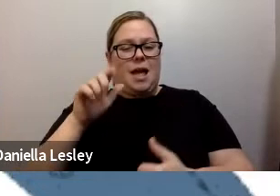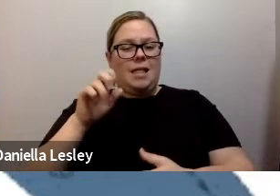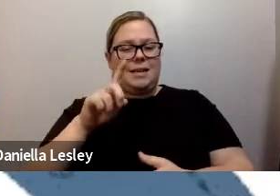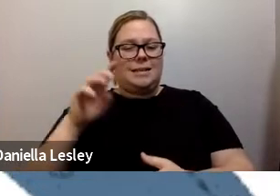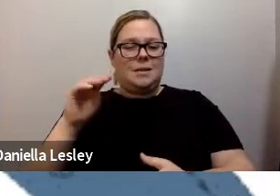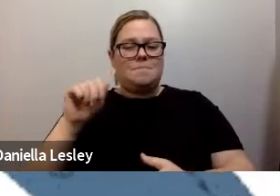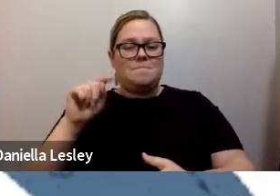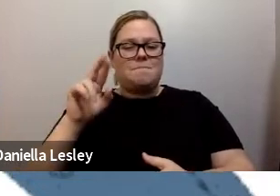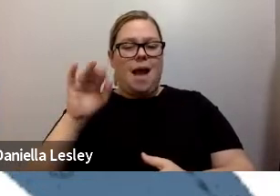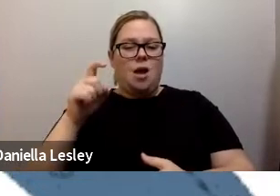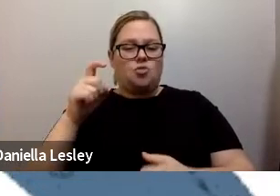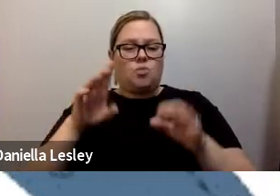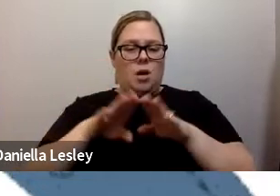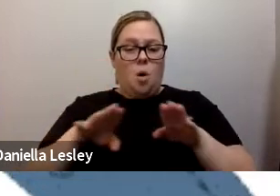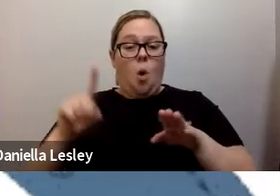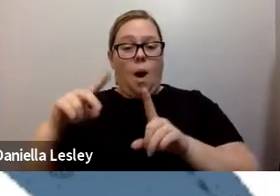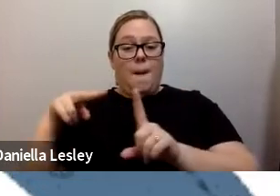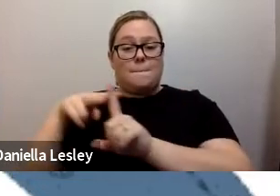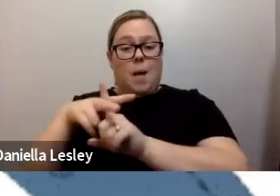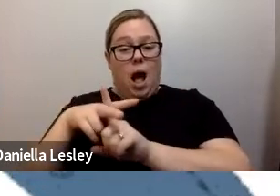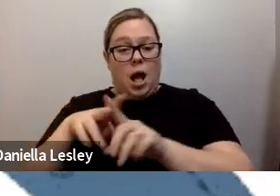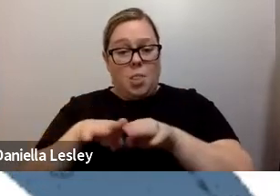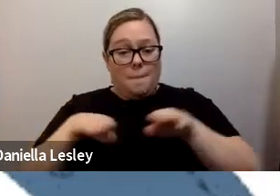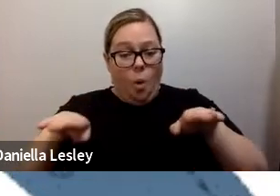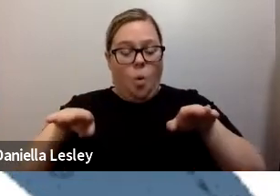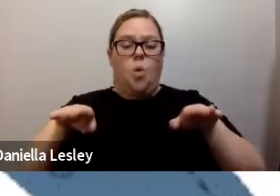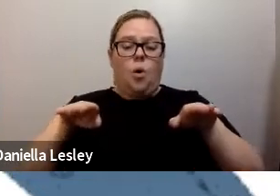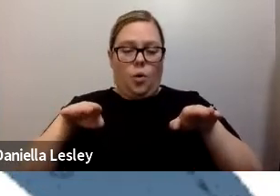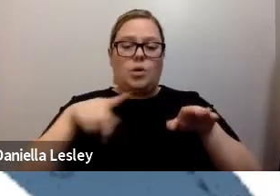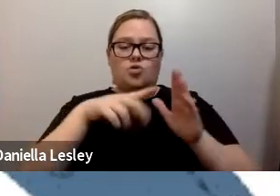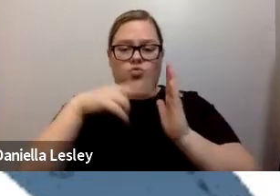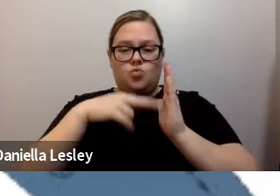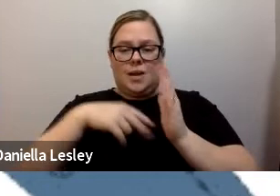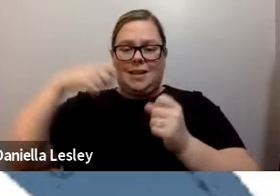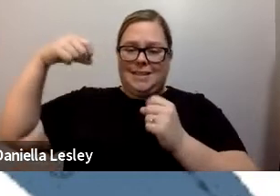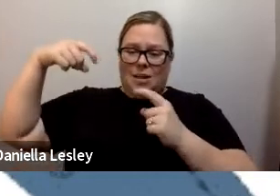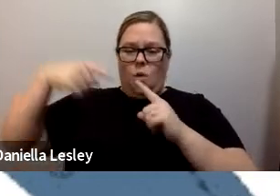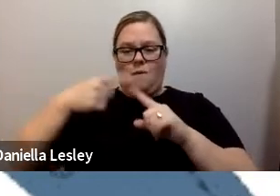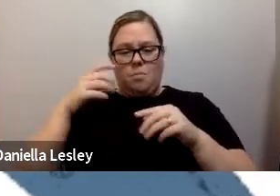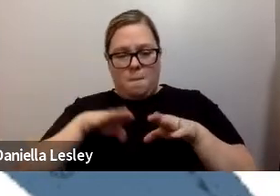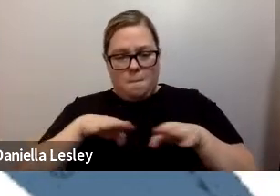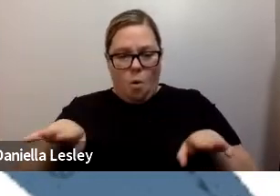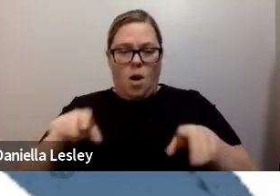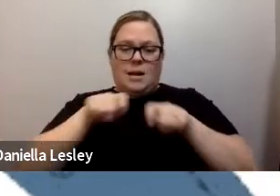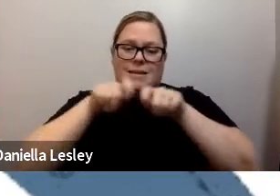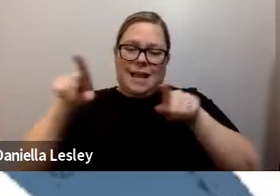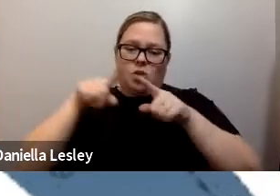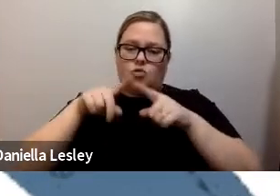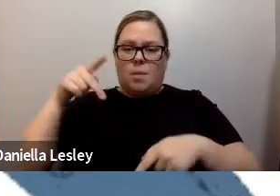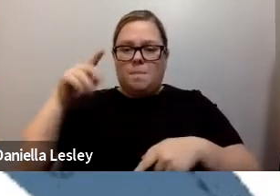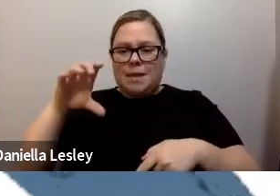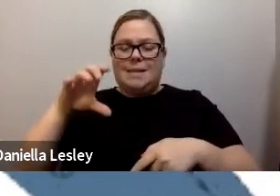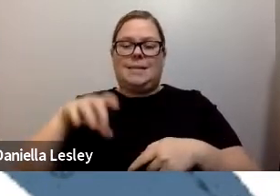sits there. It's where you plug in the board to read in the signals from the board and send that out to a PC. So it's